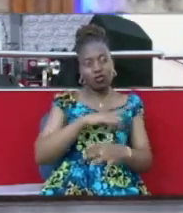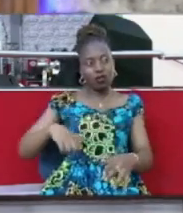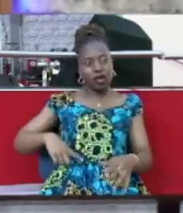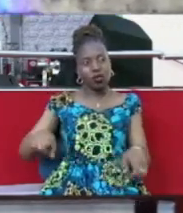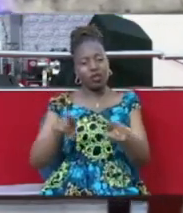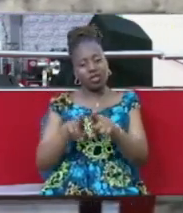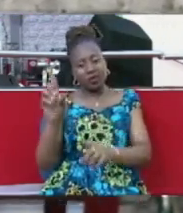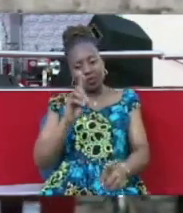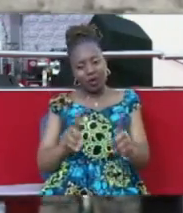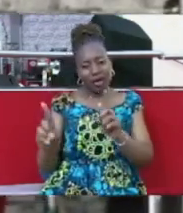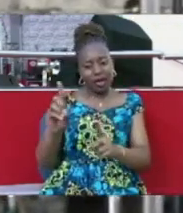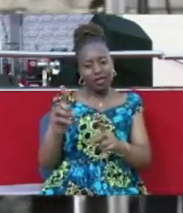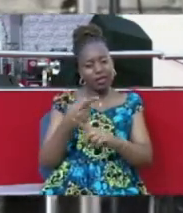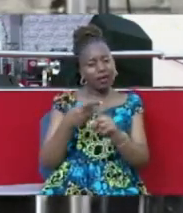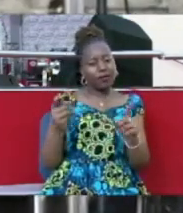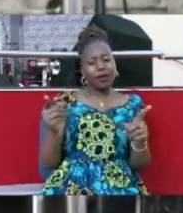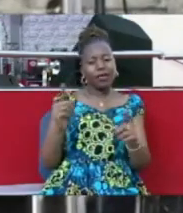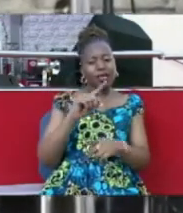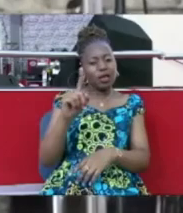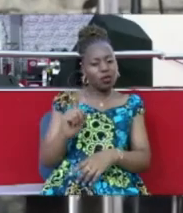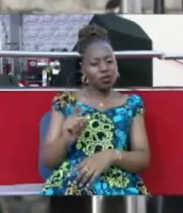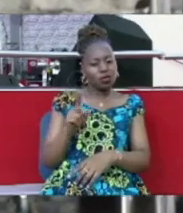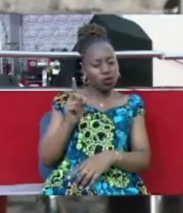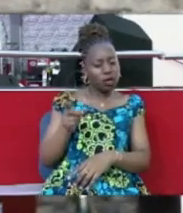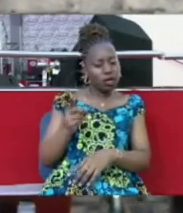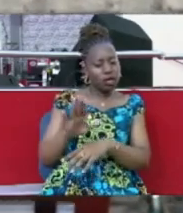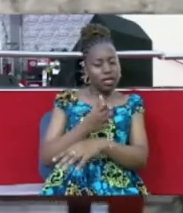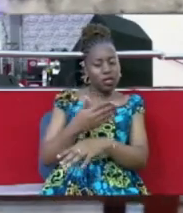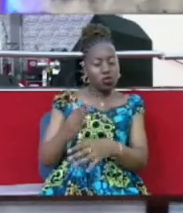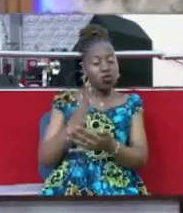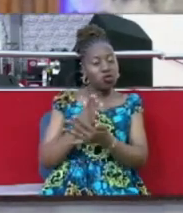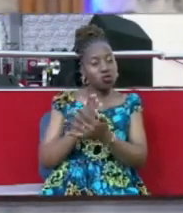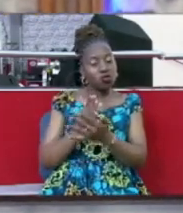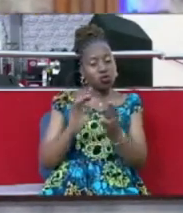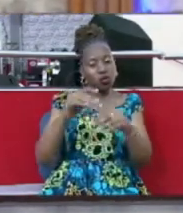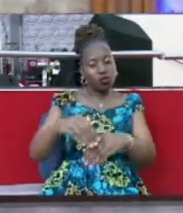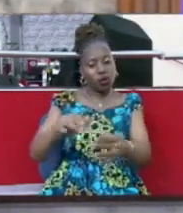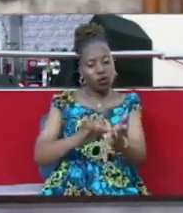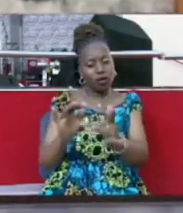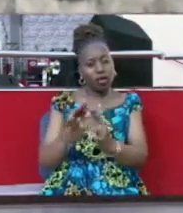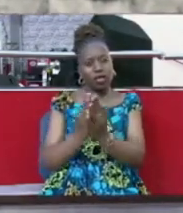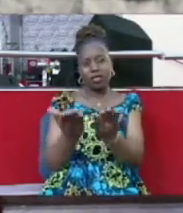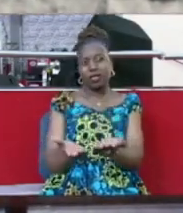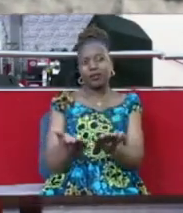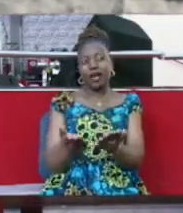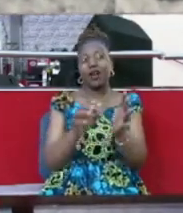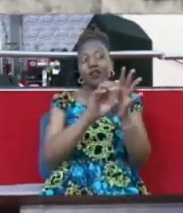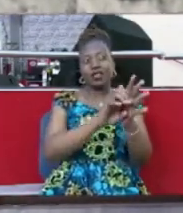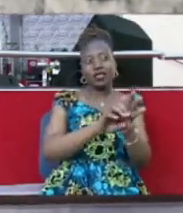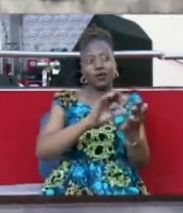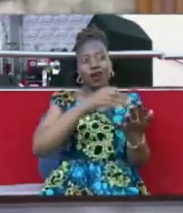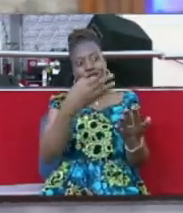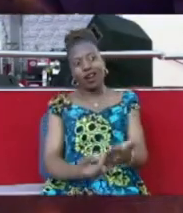question is it scriptural? Je, umeipima na maandiko? Anguka nayo.